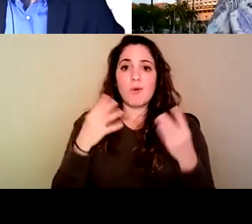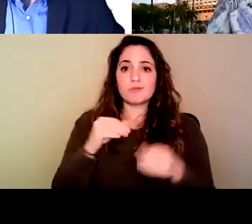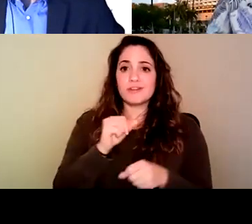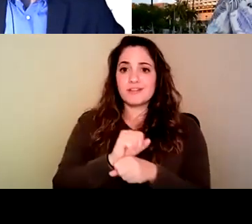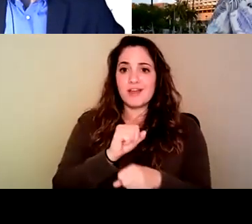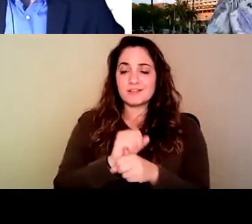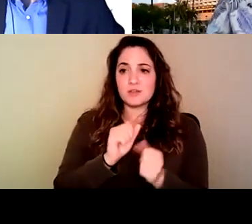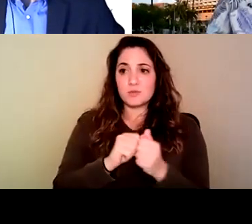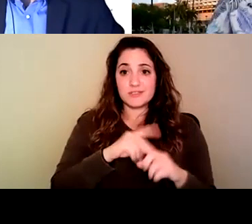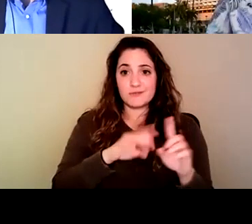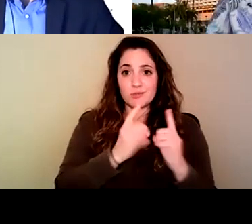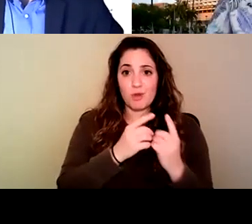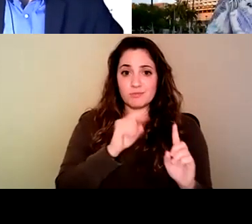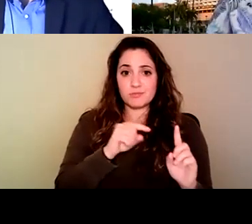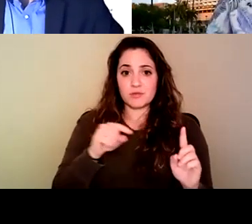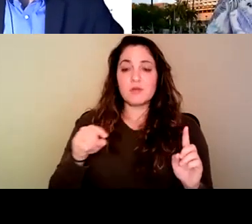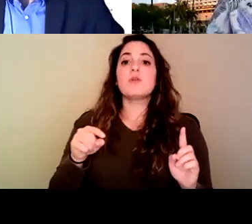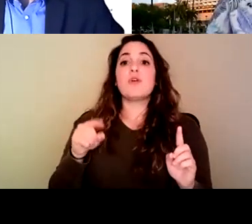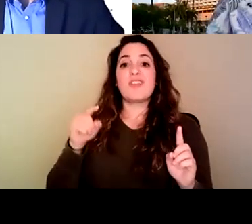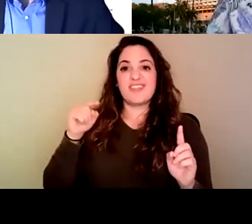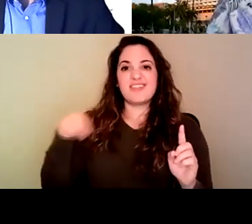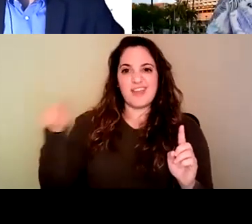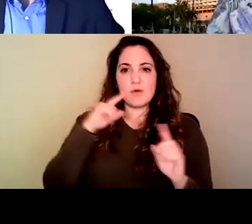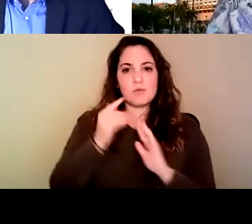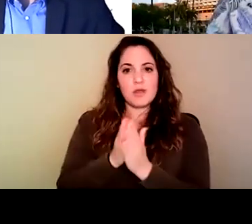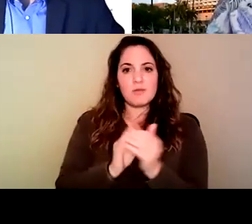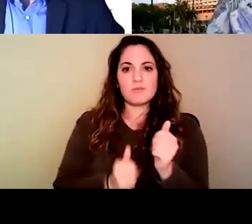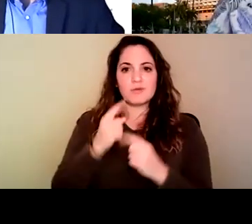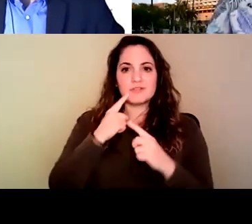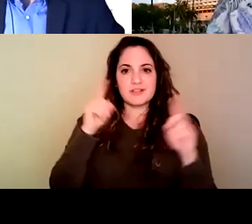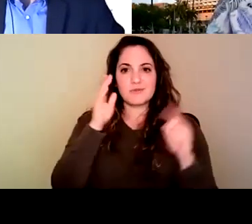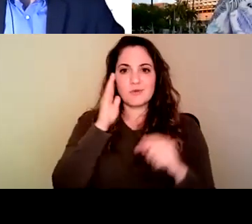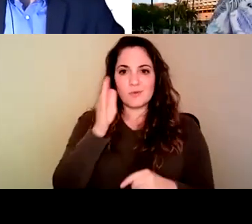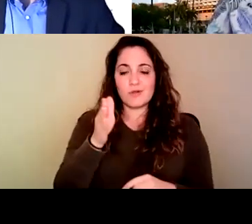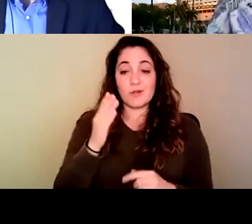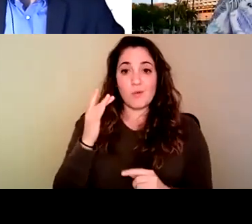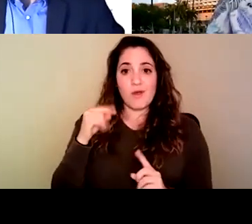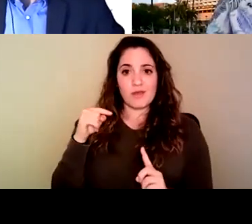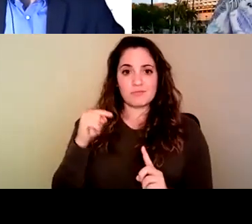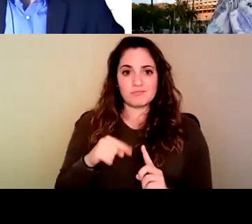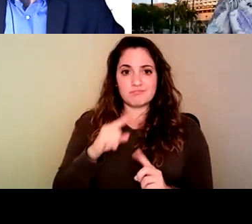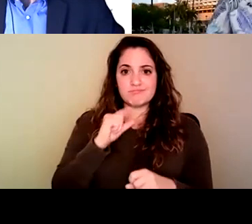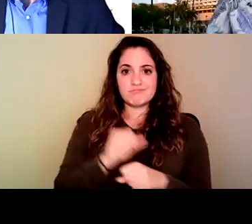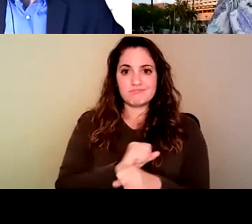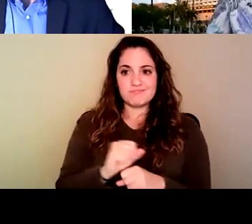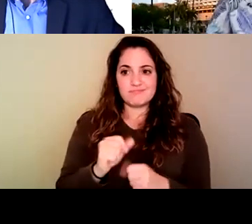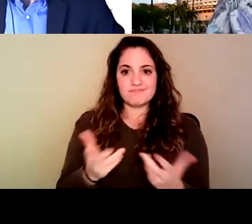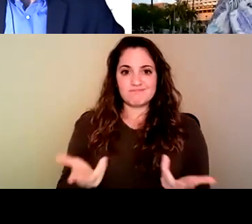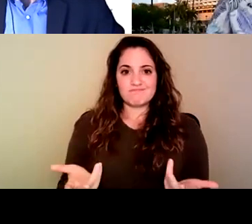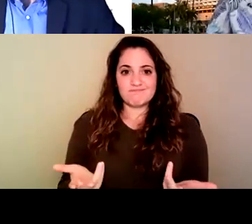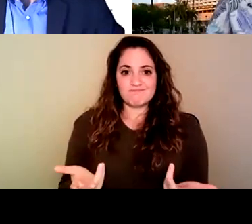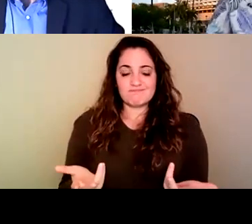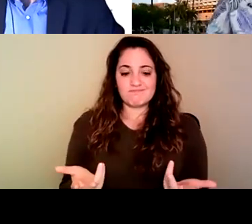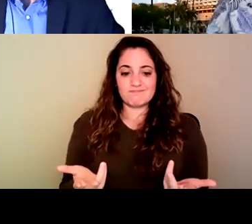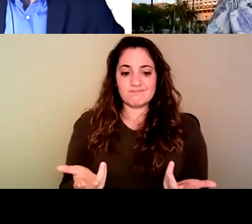multitasking in different departments are going to be the ones that are most successful, because it's a